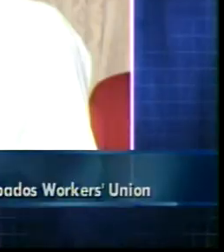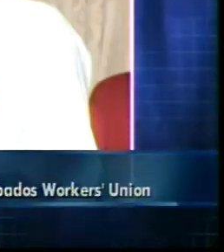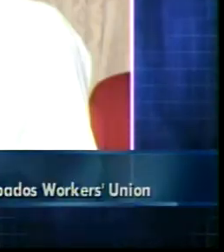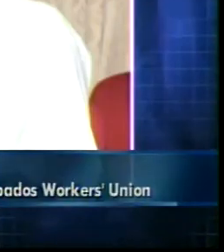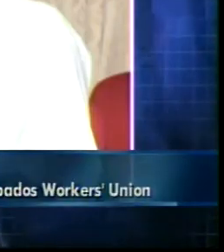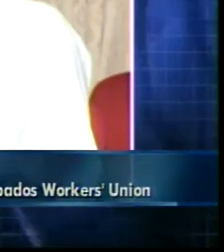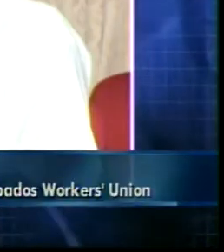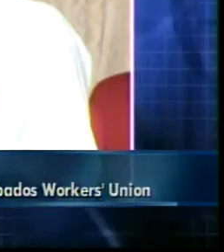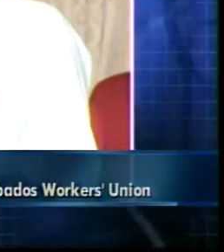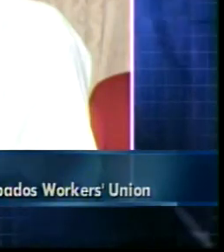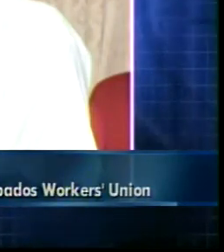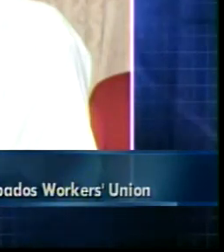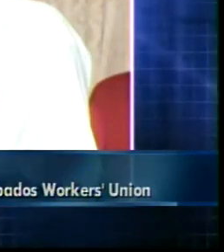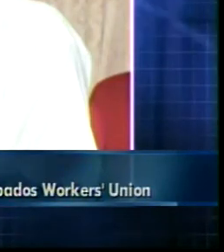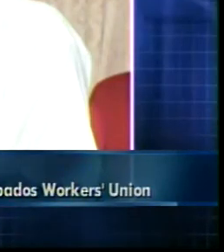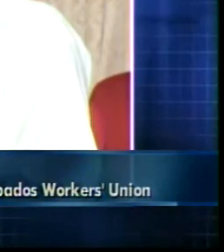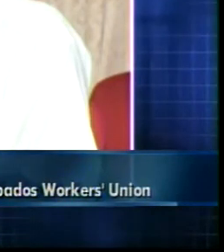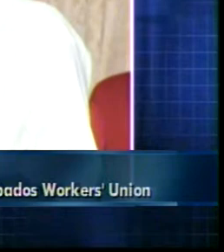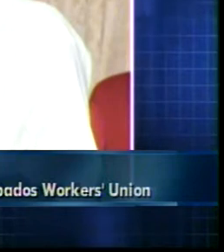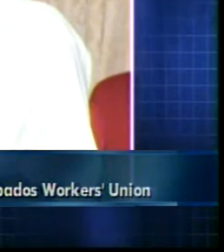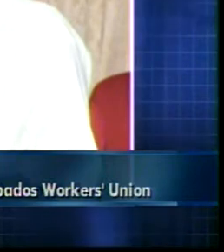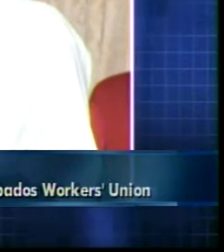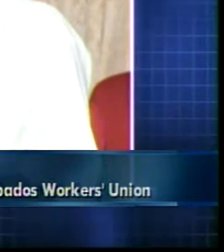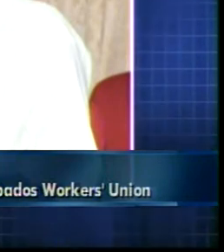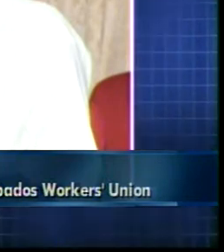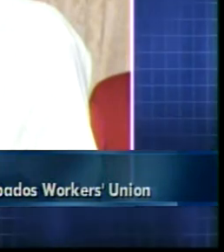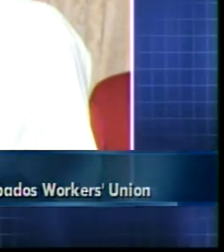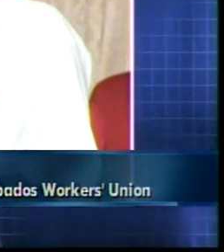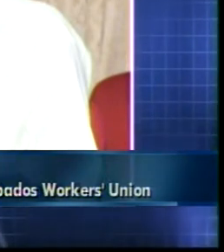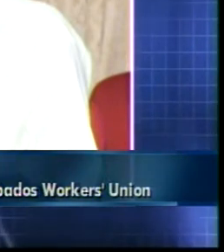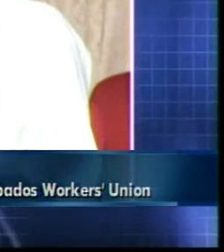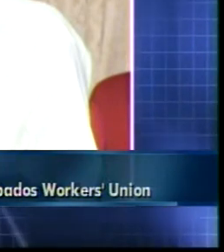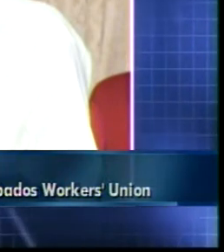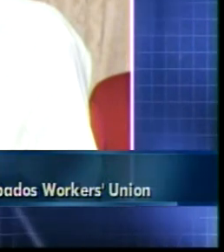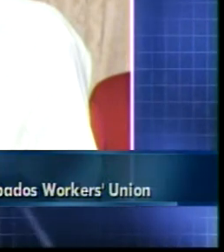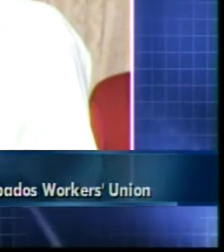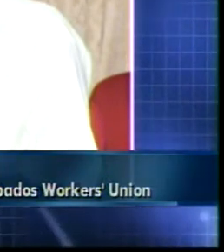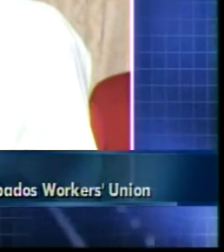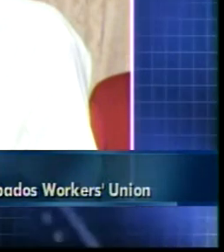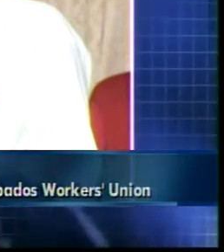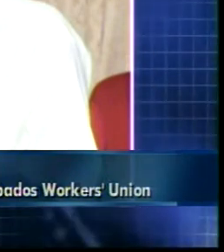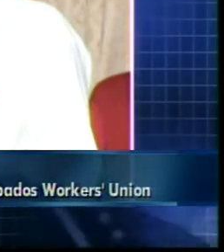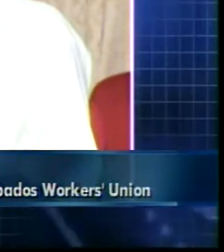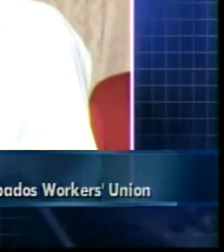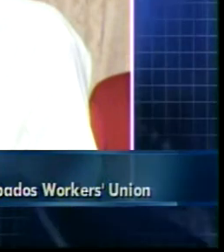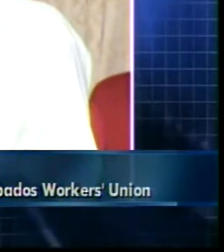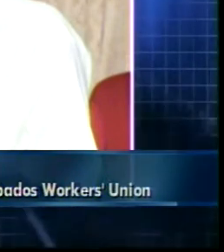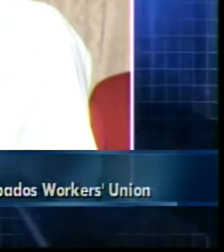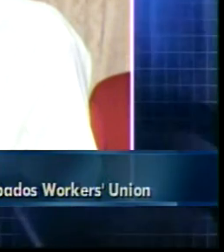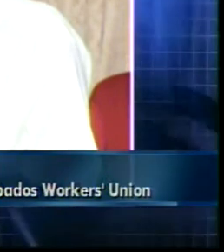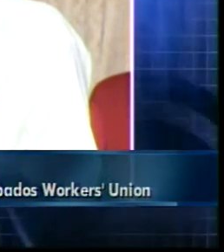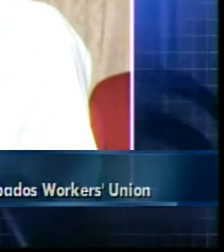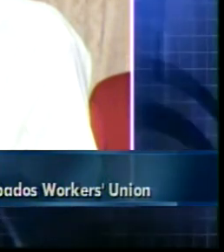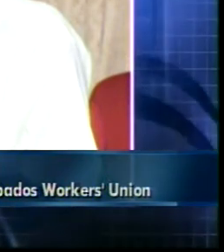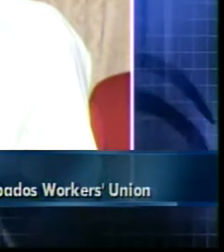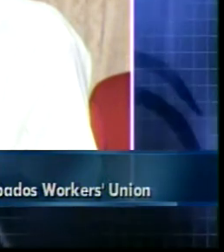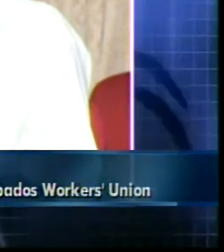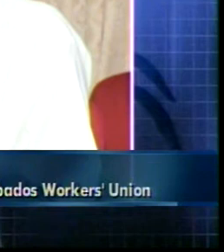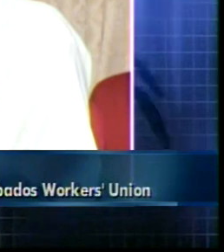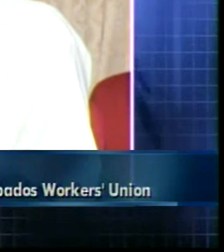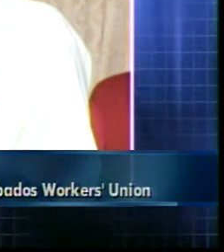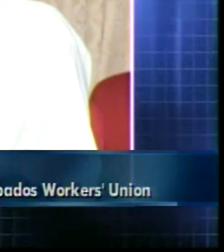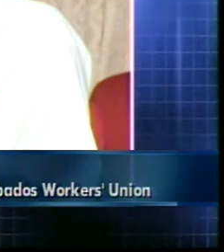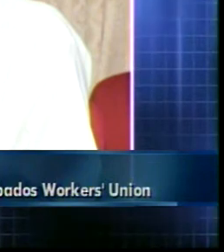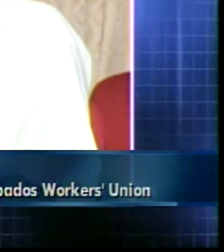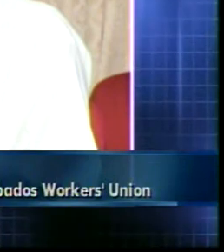have received indications that offers along the lines that we are suggesting will be made, but don't